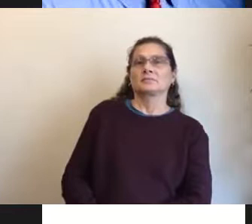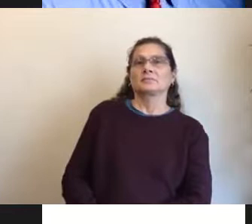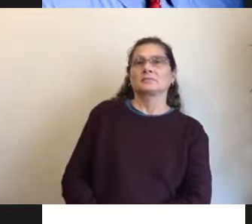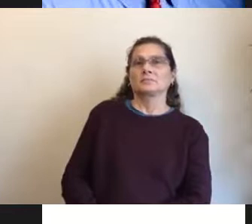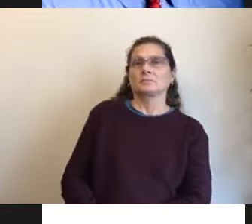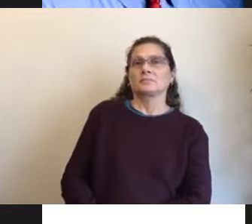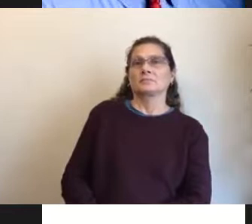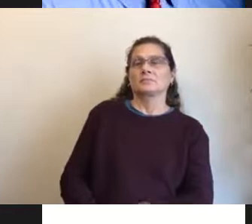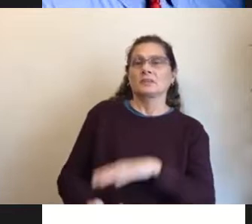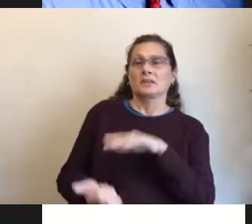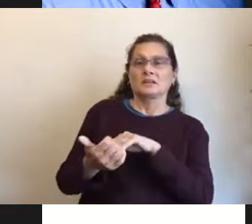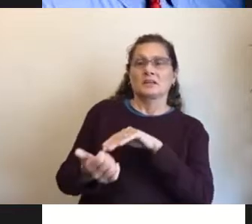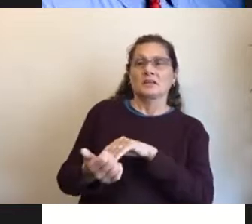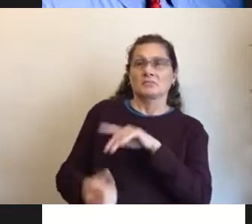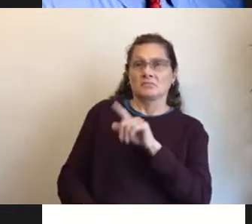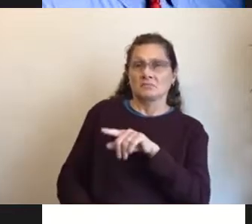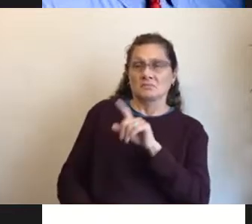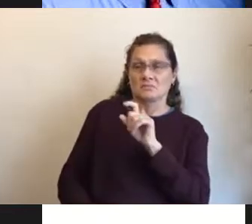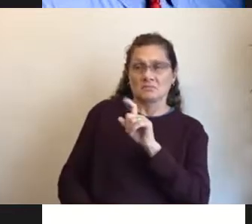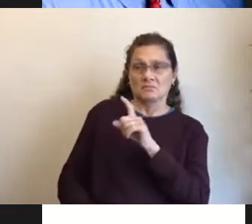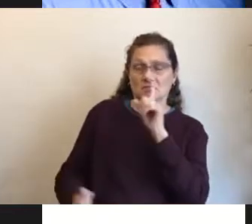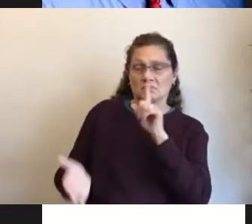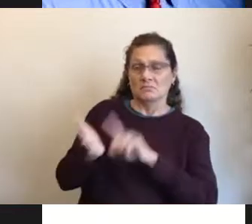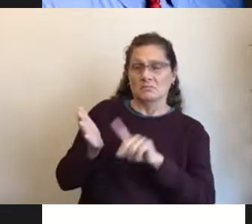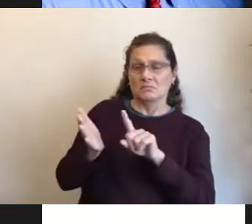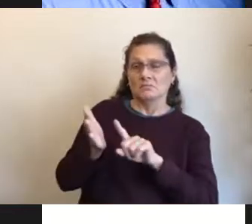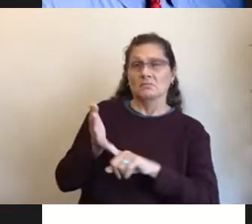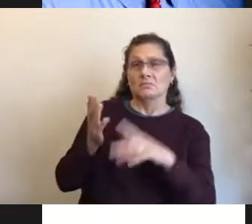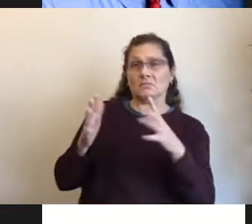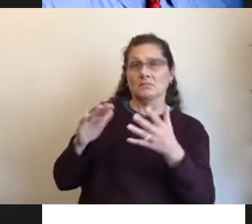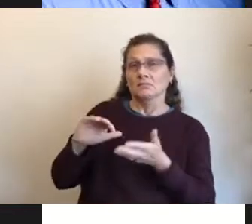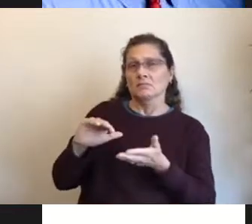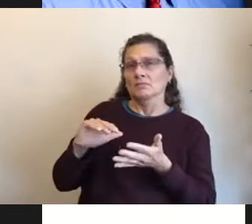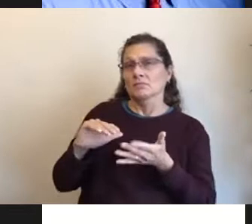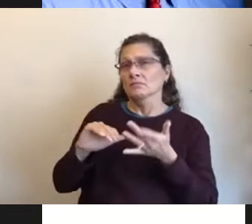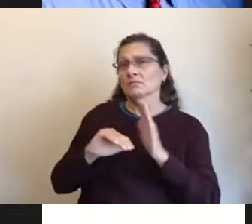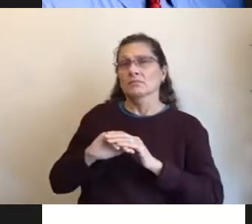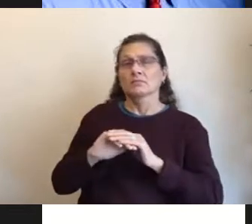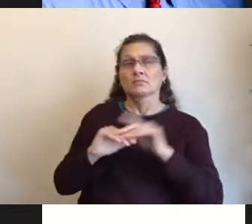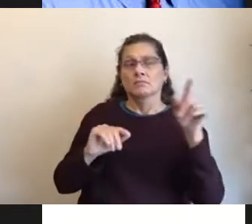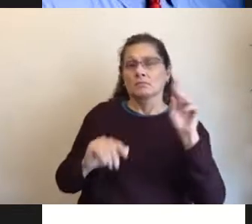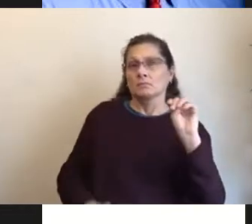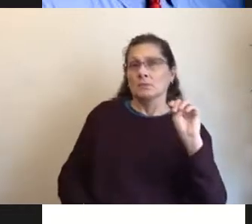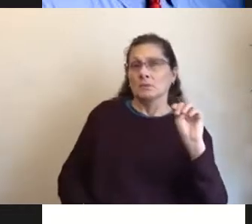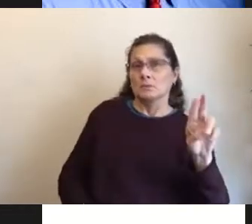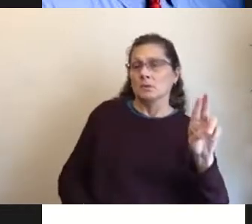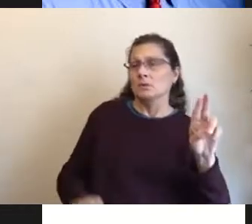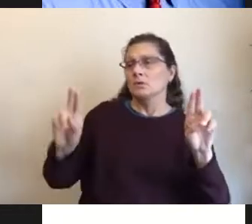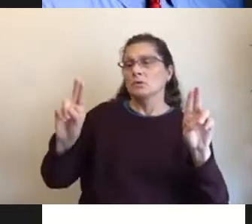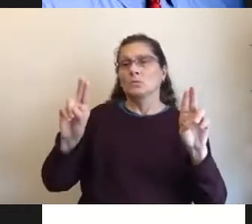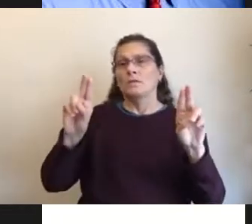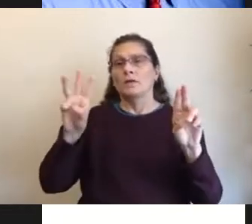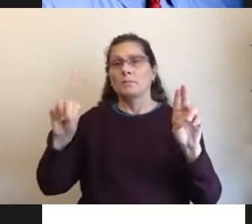increase in cases on either or both the Marquette or UWM campuses? The Marquette COVID-19 dashboard